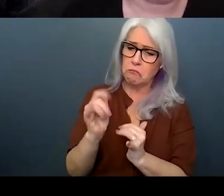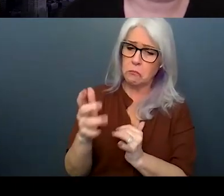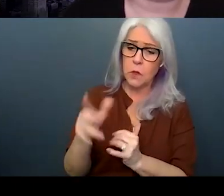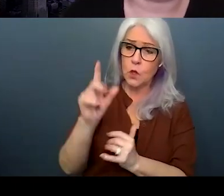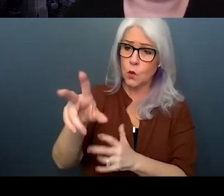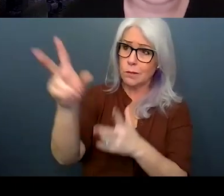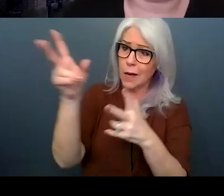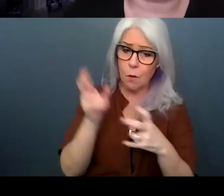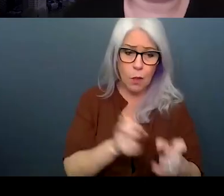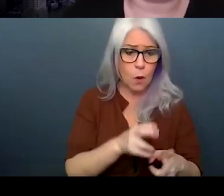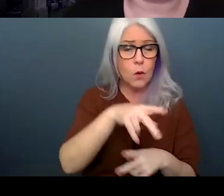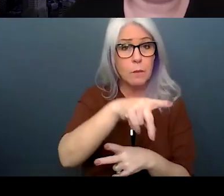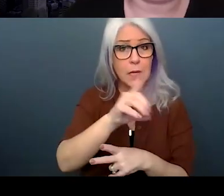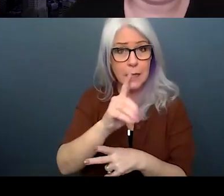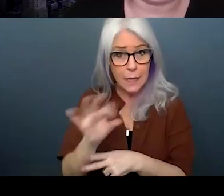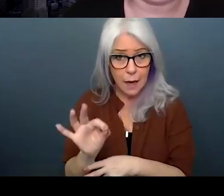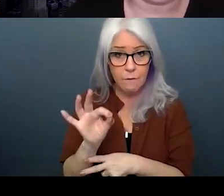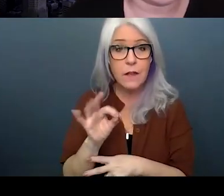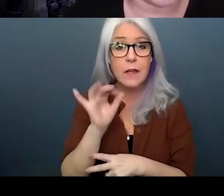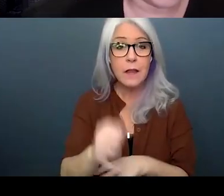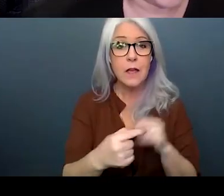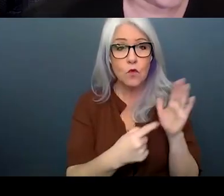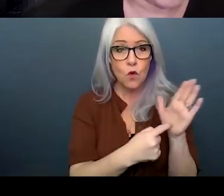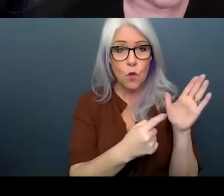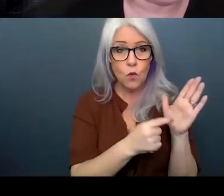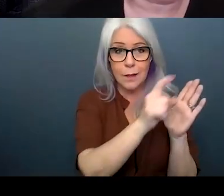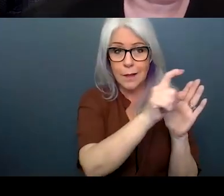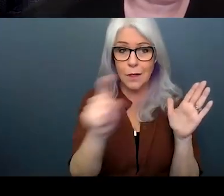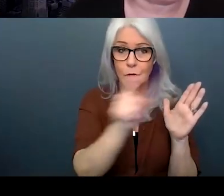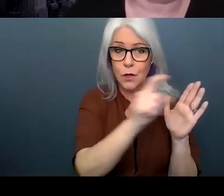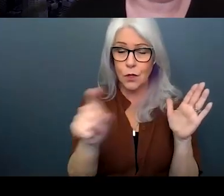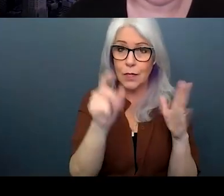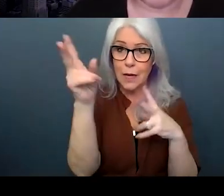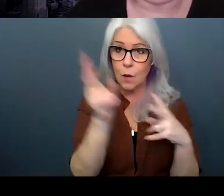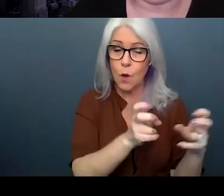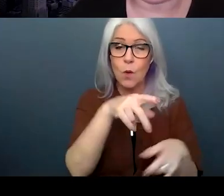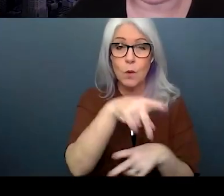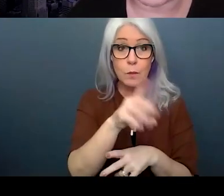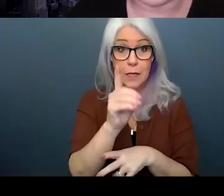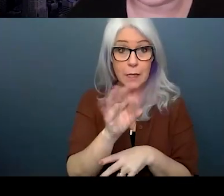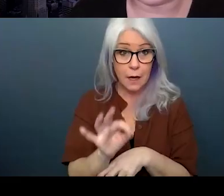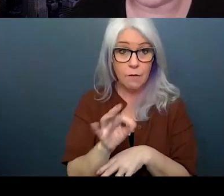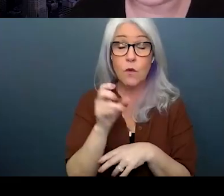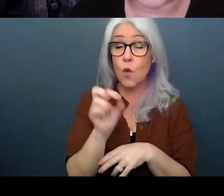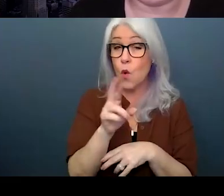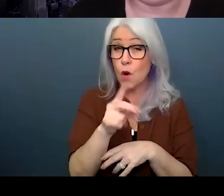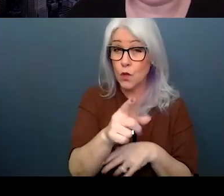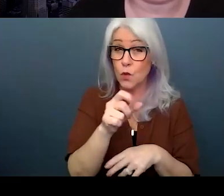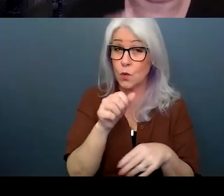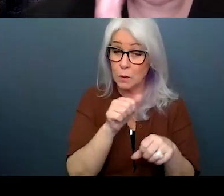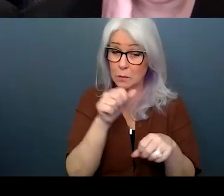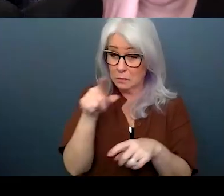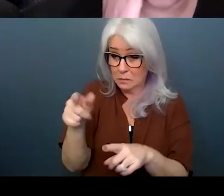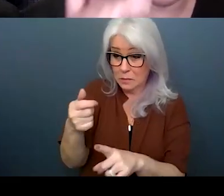PDF, and that is listed here. Um, or you can email it to